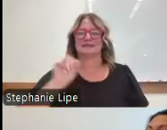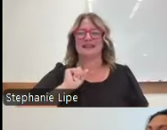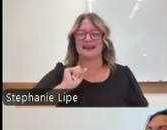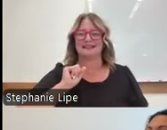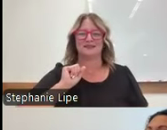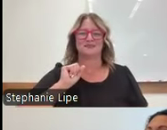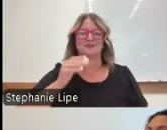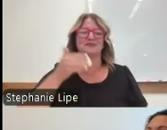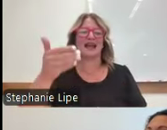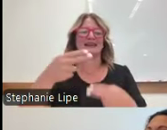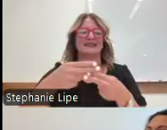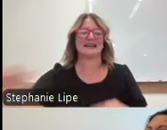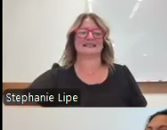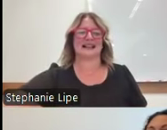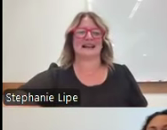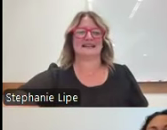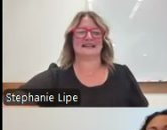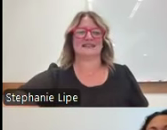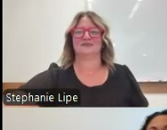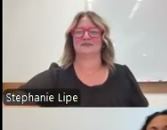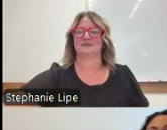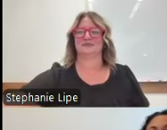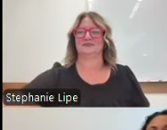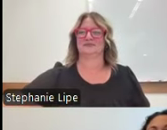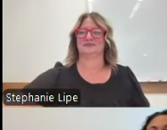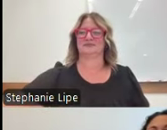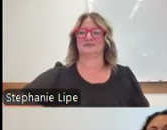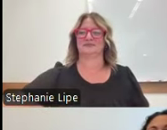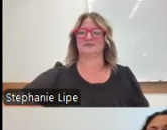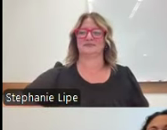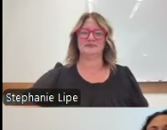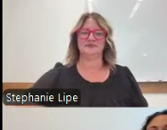on our website. Next slide, please.